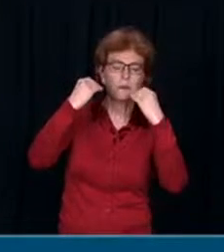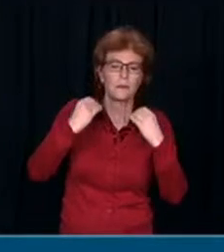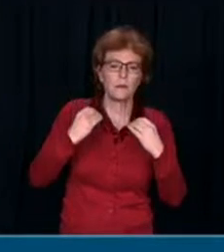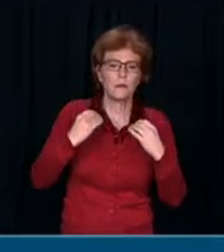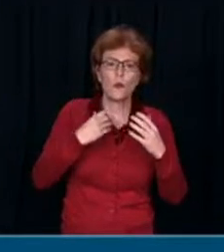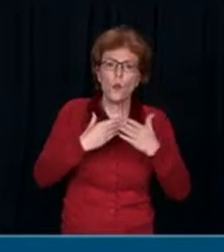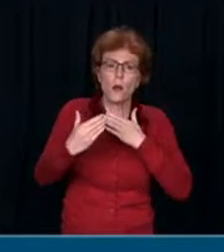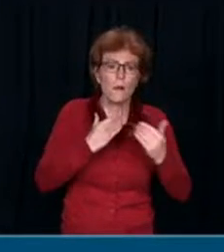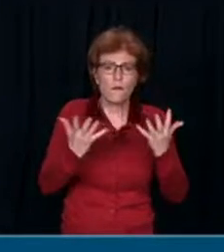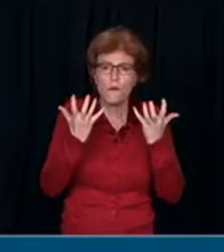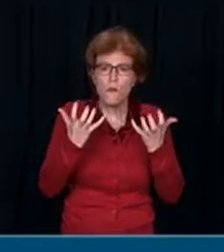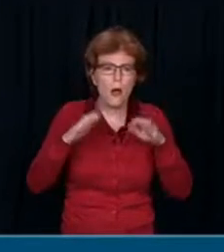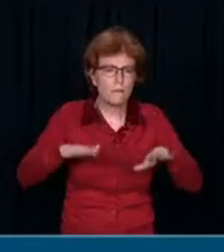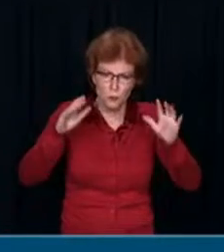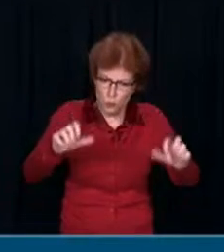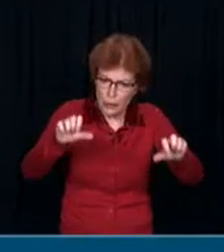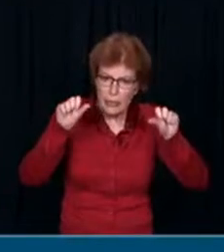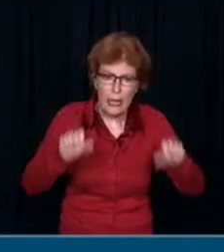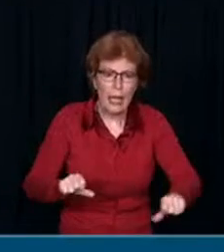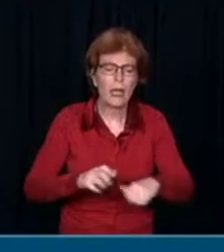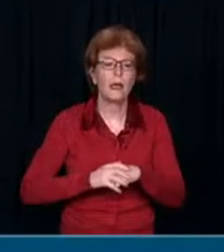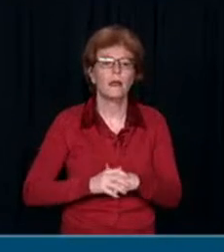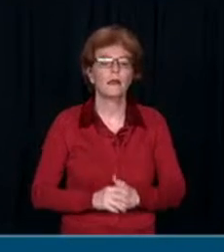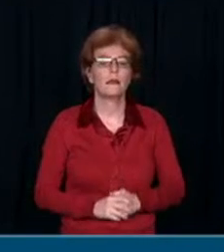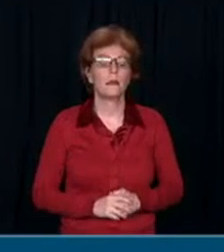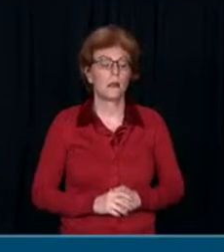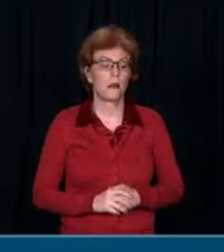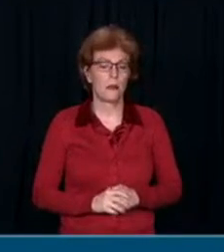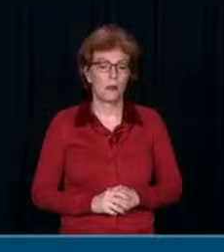do whatever you want. And I did have